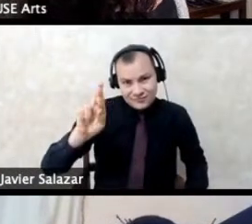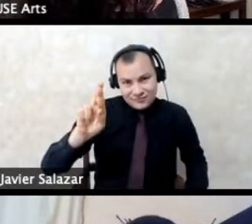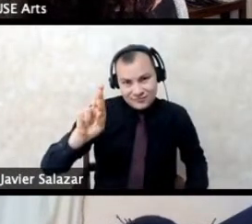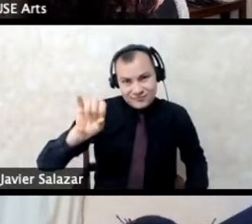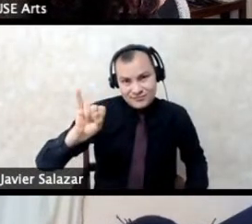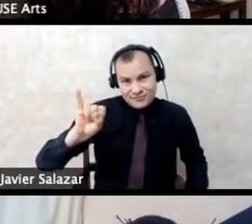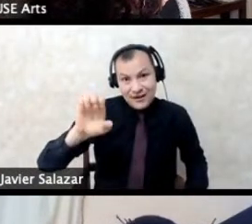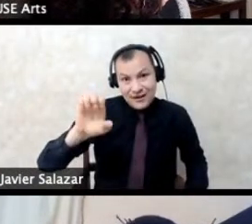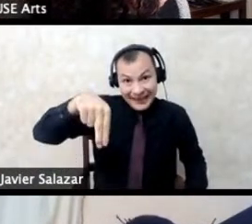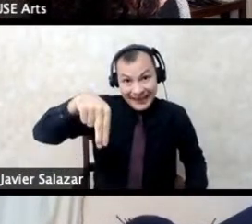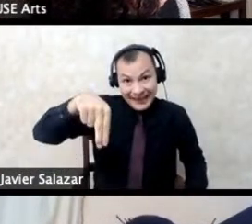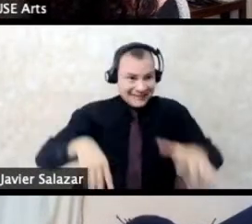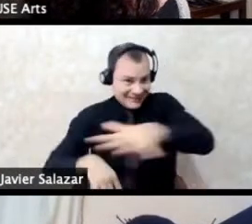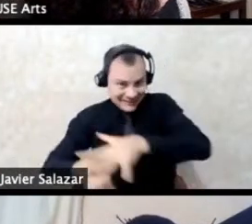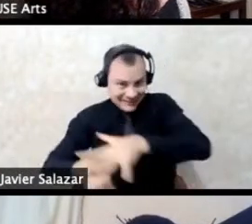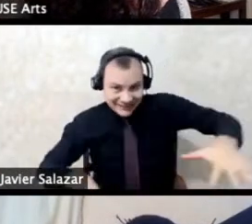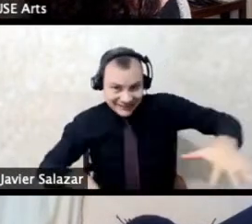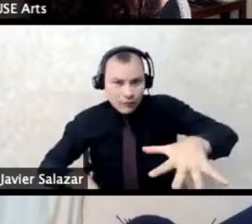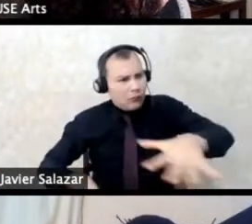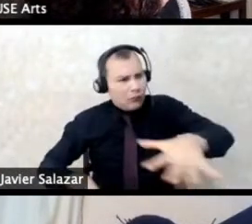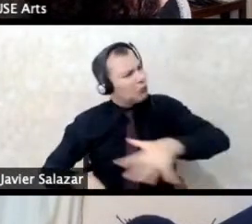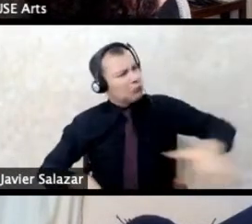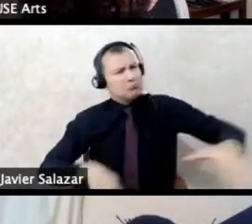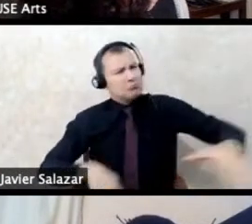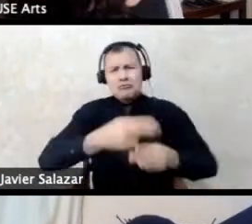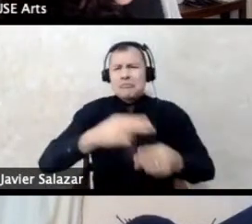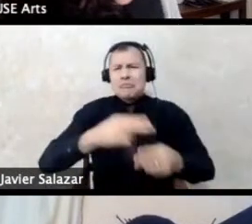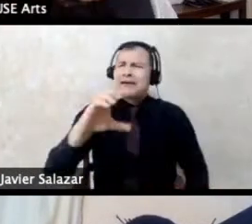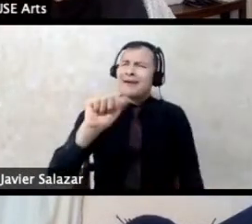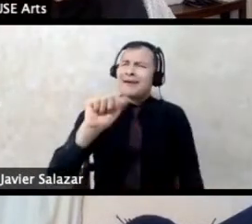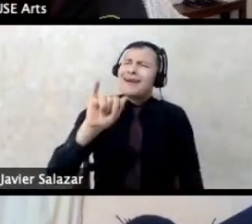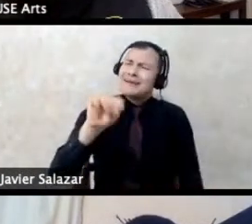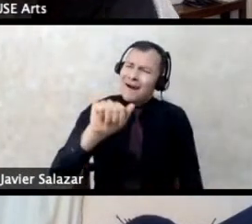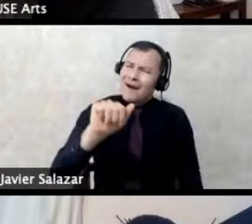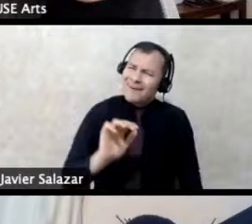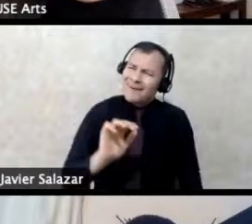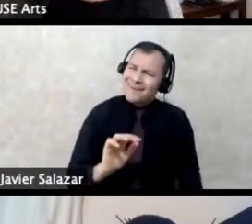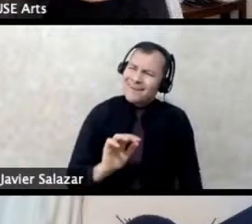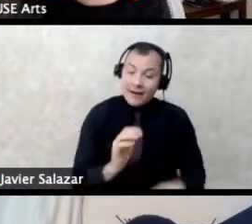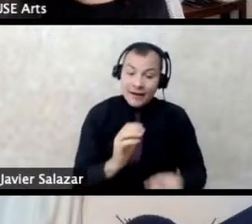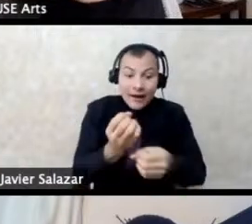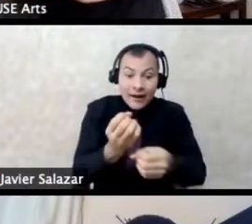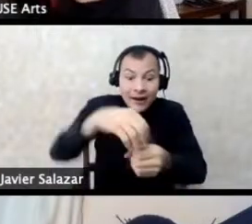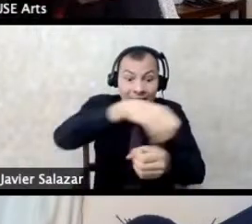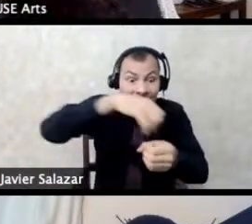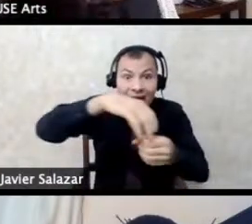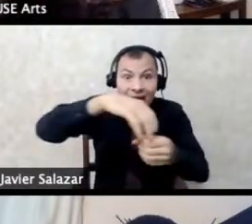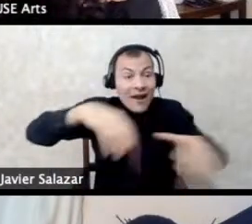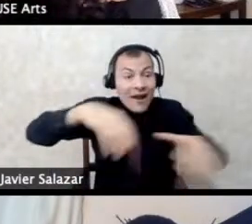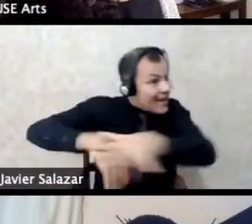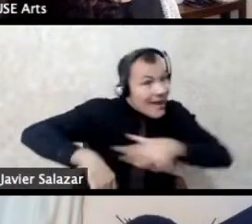Calima y su zona rural se llama El Darién, entonces completo se llama Calima El Darién.